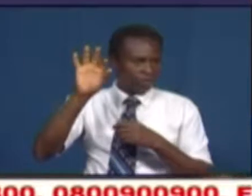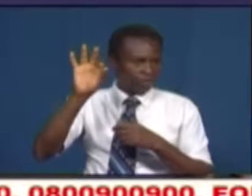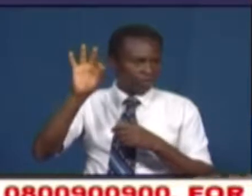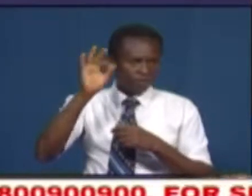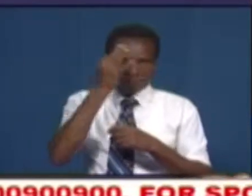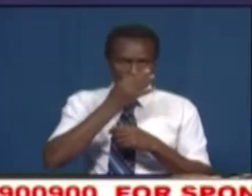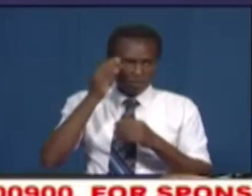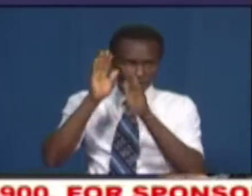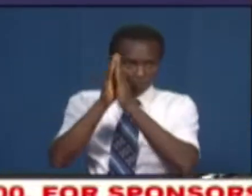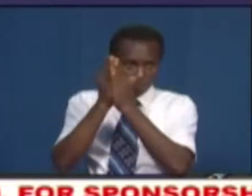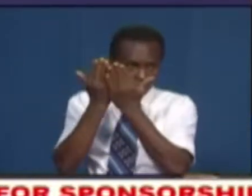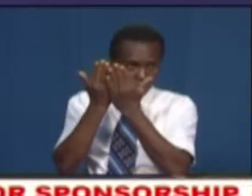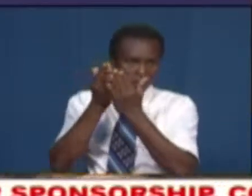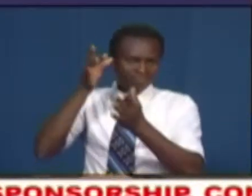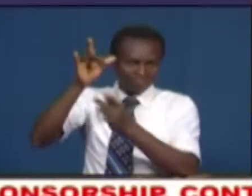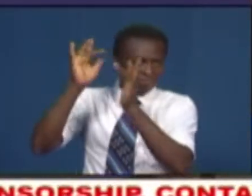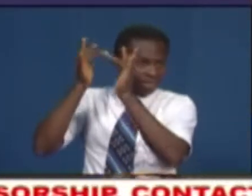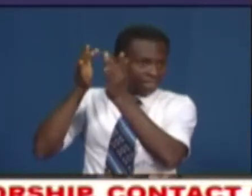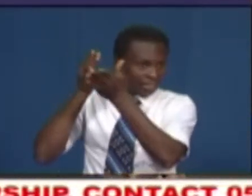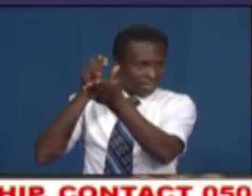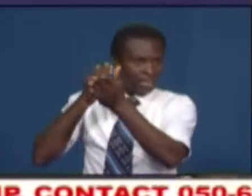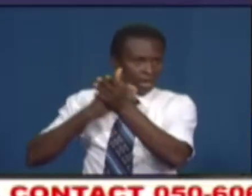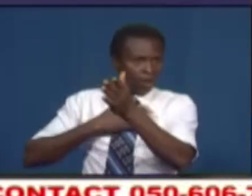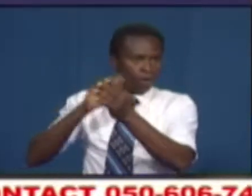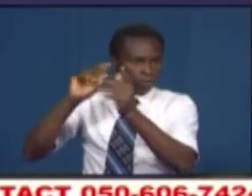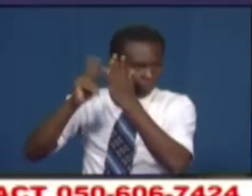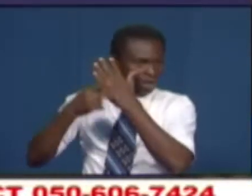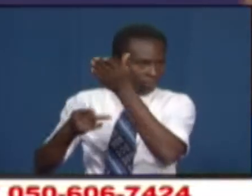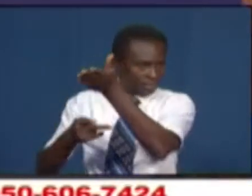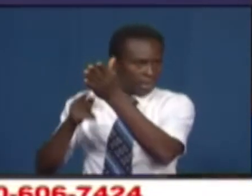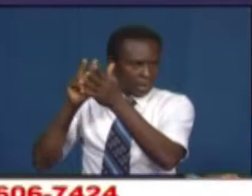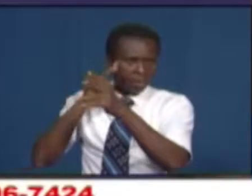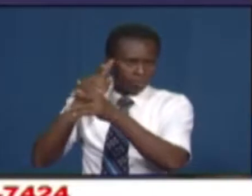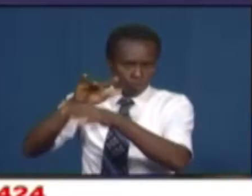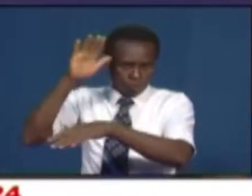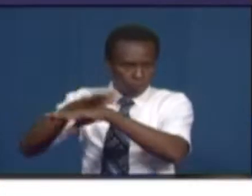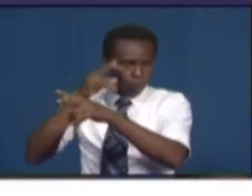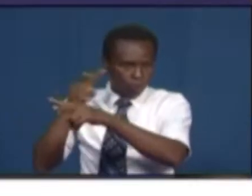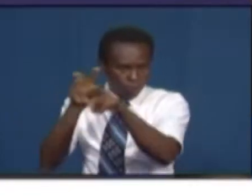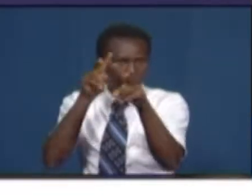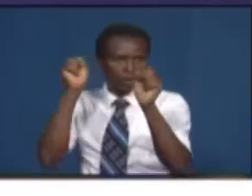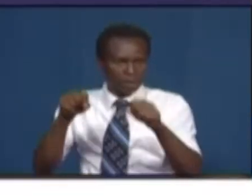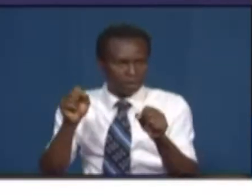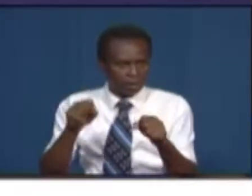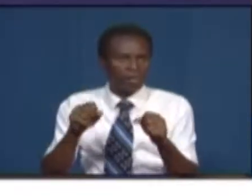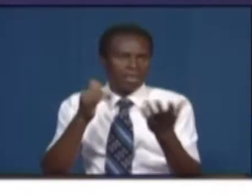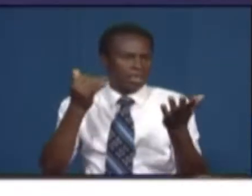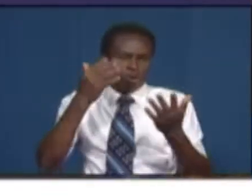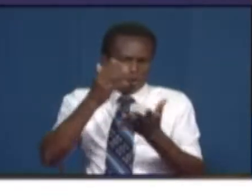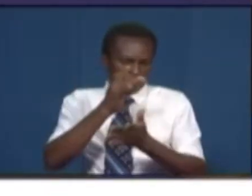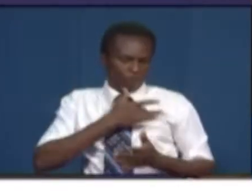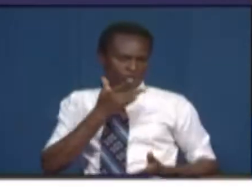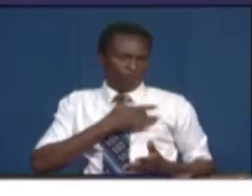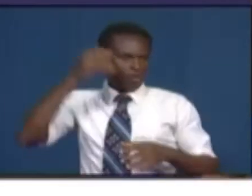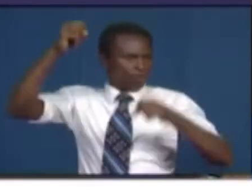and even send your comments there, because, you know, we started the discussion. I bet you have questions. I bet you have contributions. You can